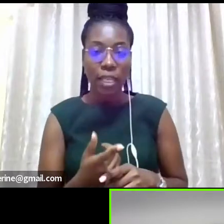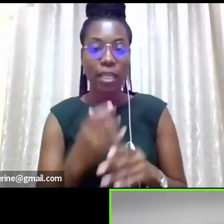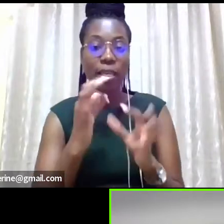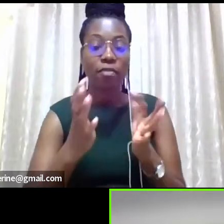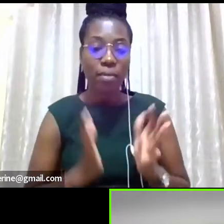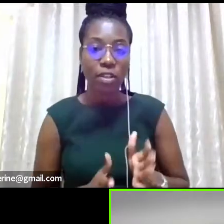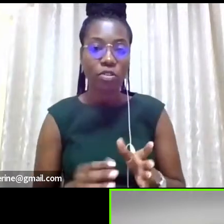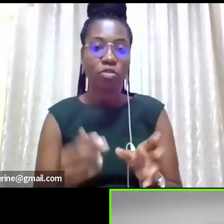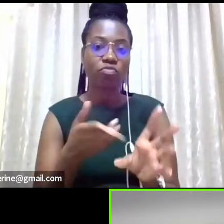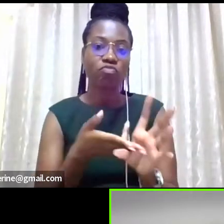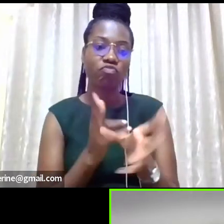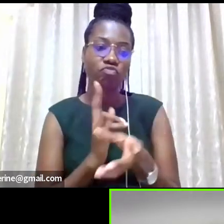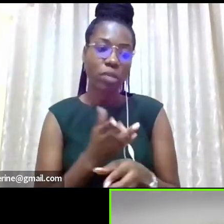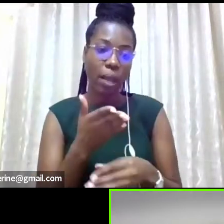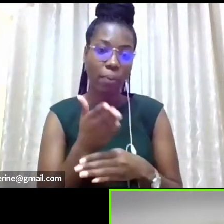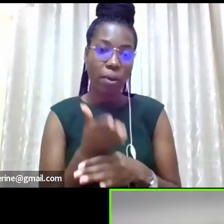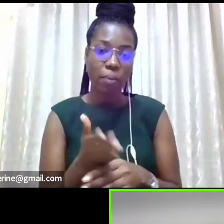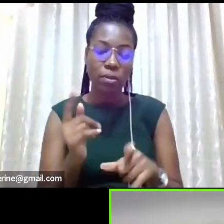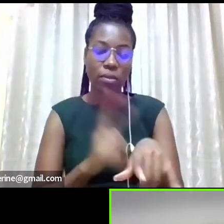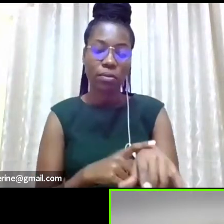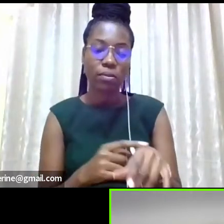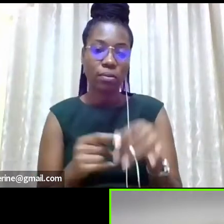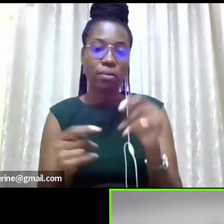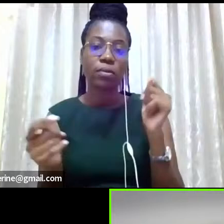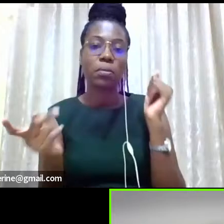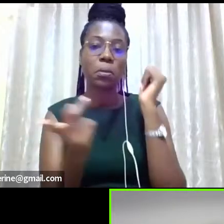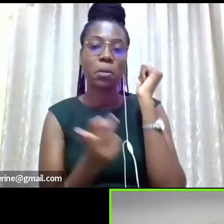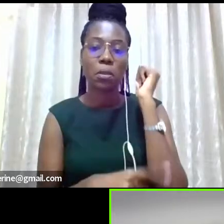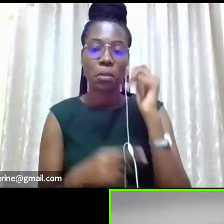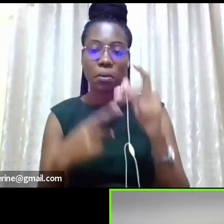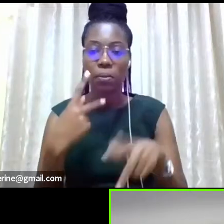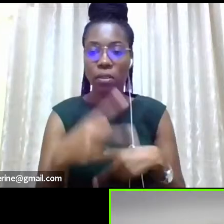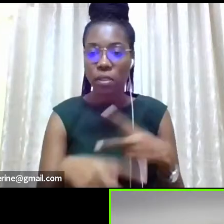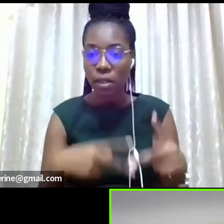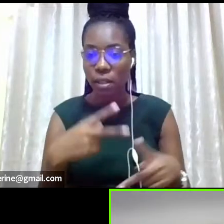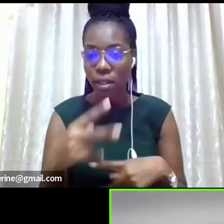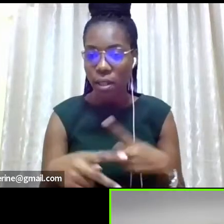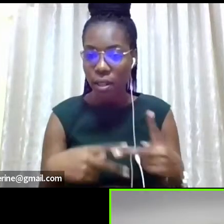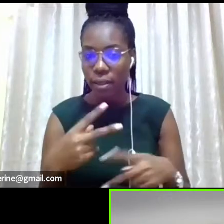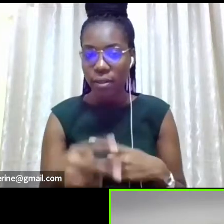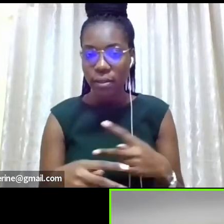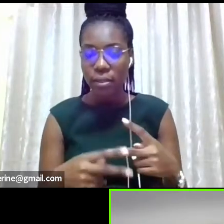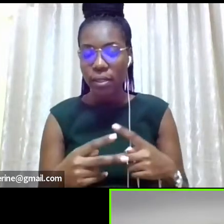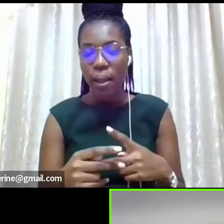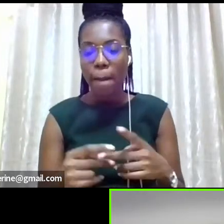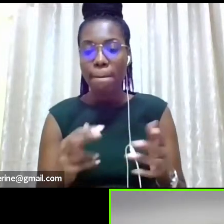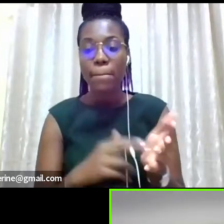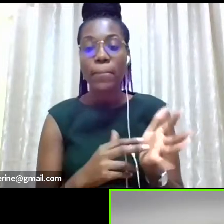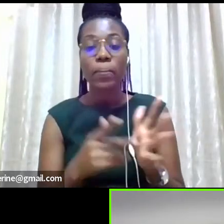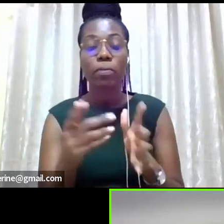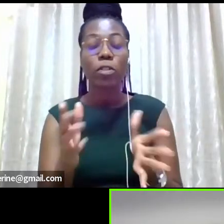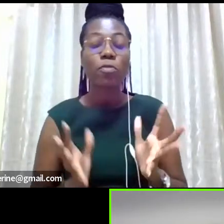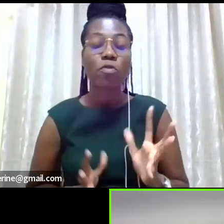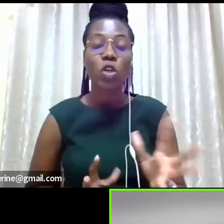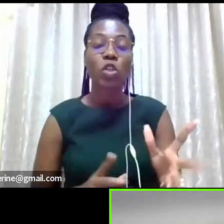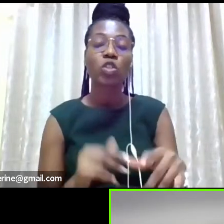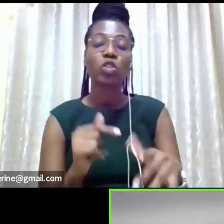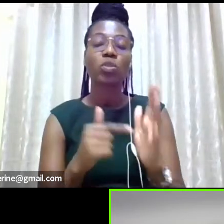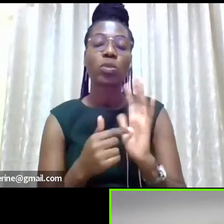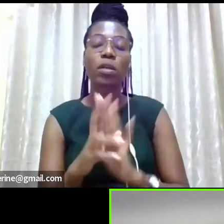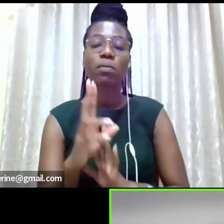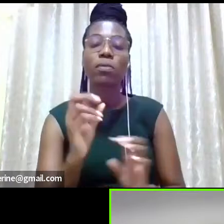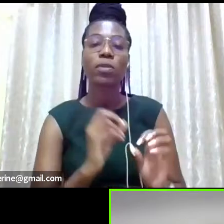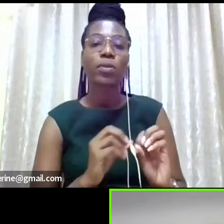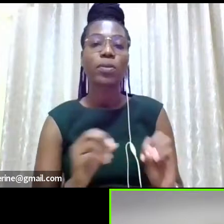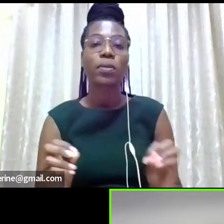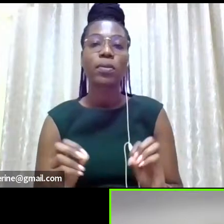with immediate effect, your disciplinary process ends because you can't force them to show up when they have already resigned. However, if